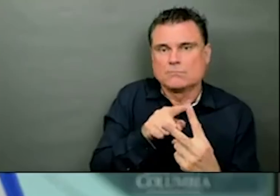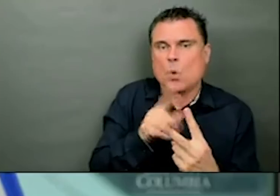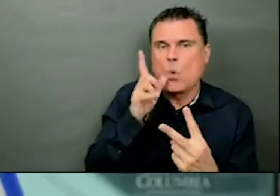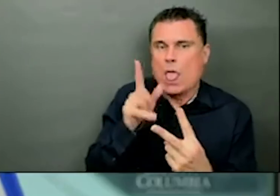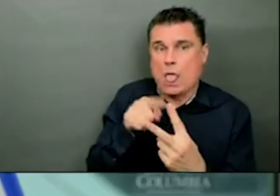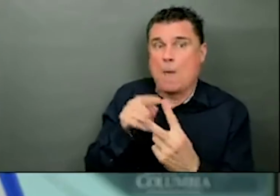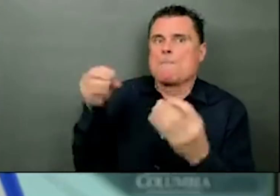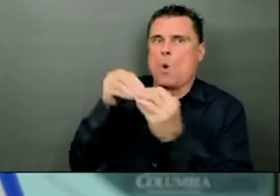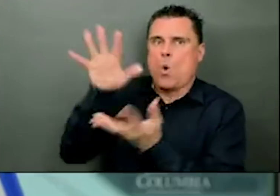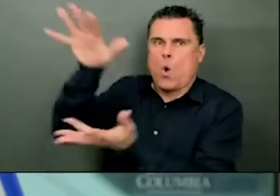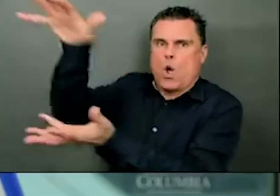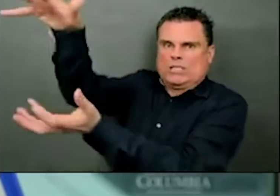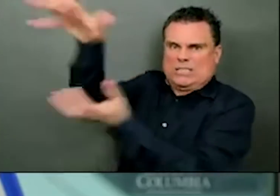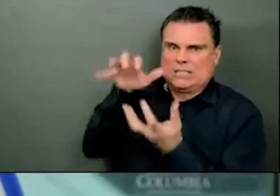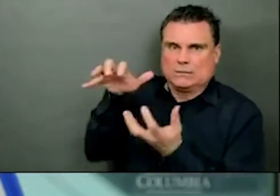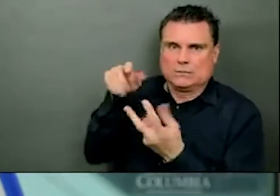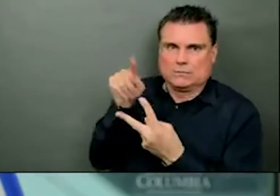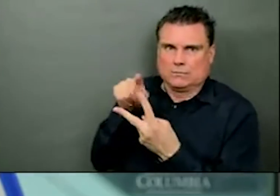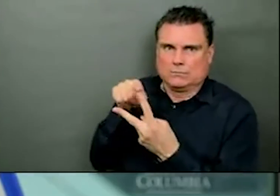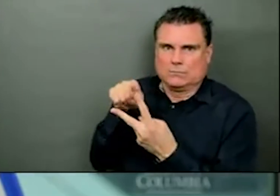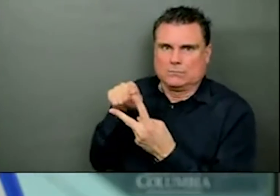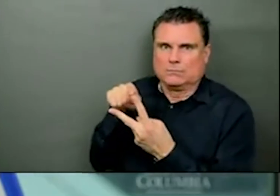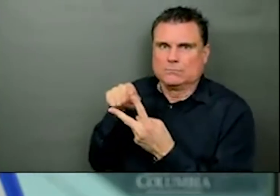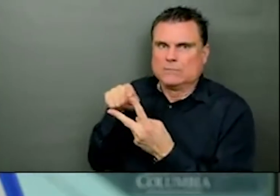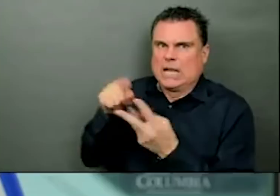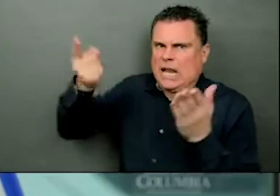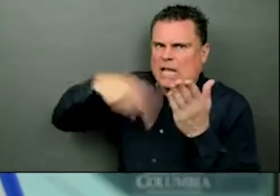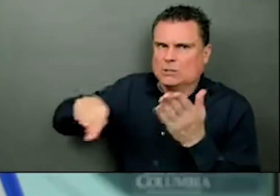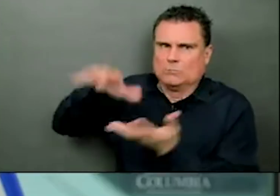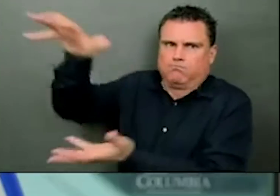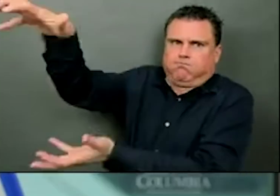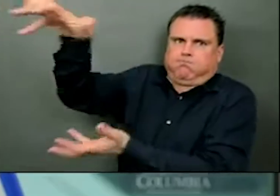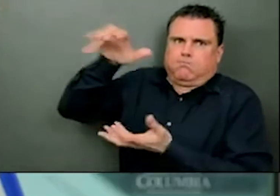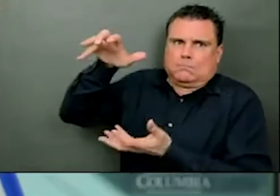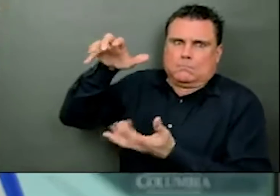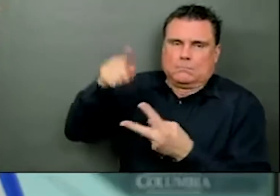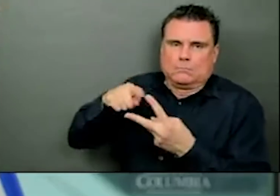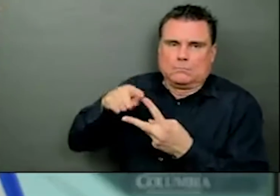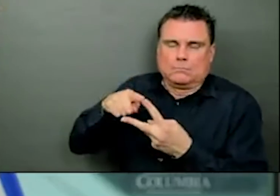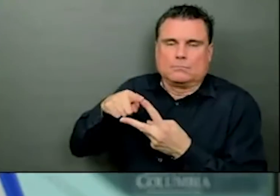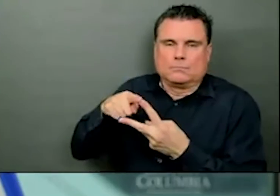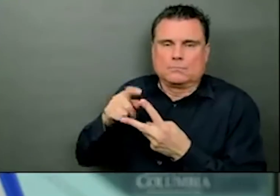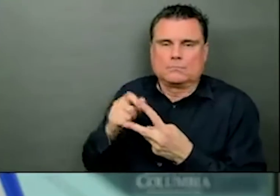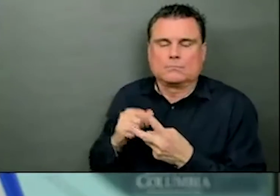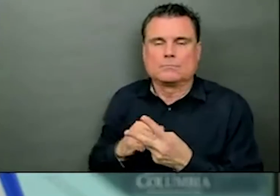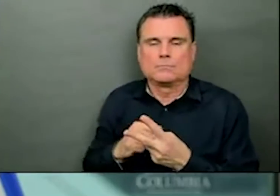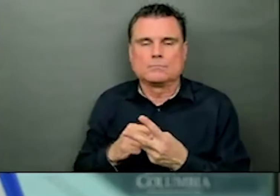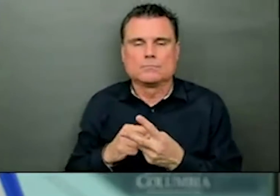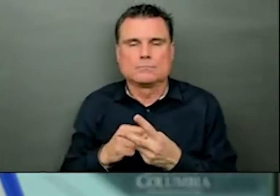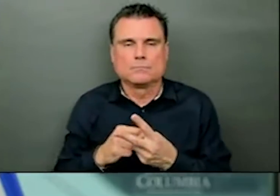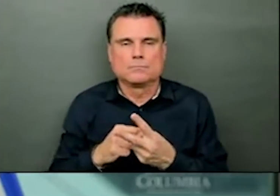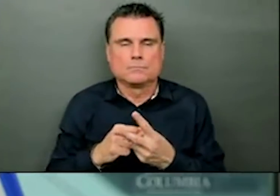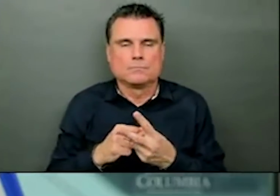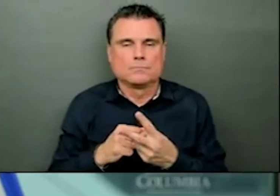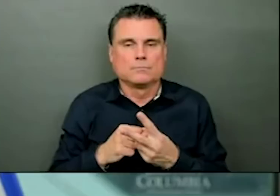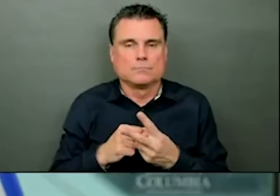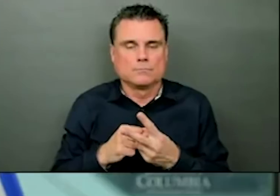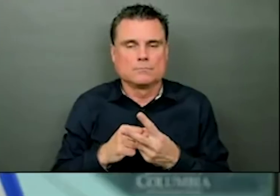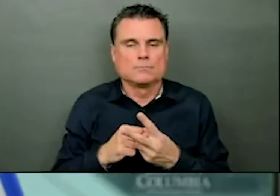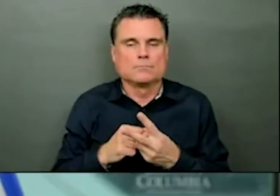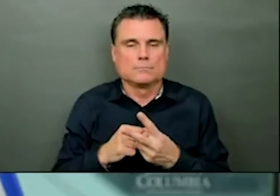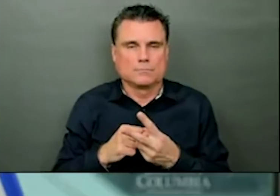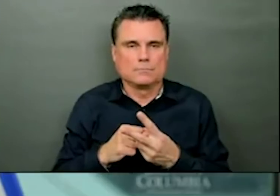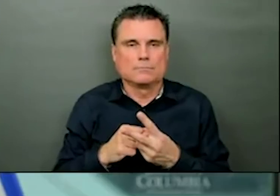54,990. And obviously, because we're doing both first and second doses, and because of the interval, a